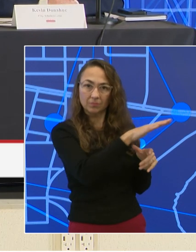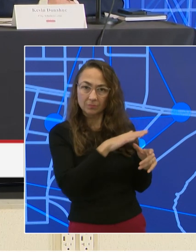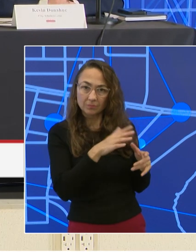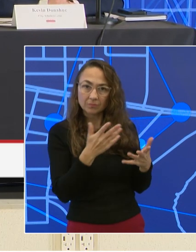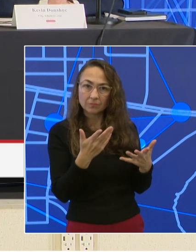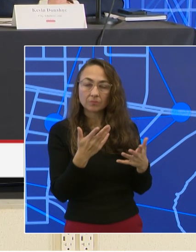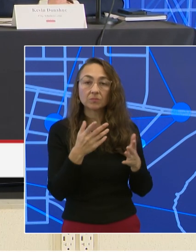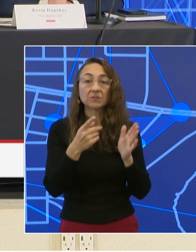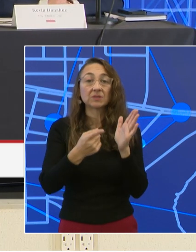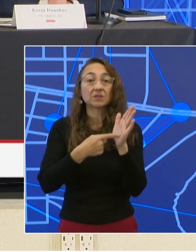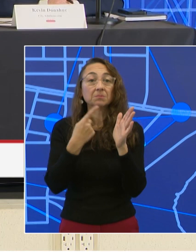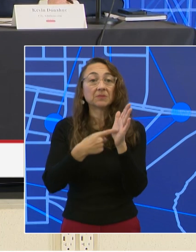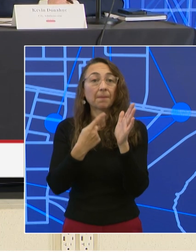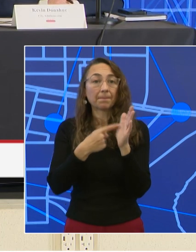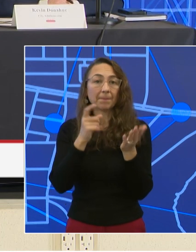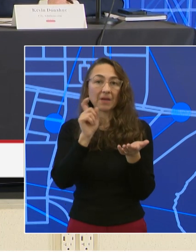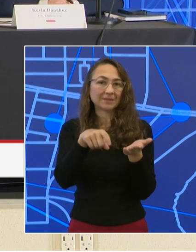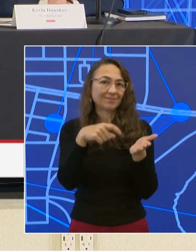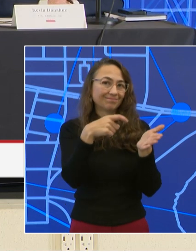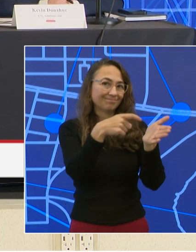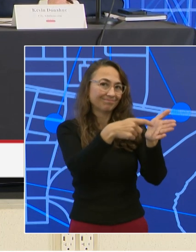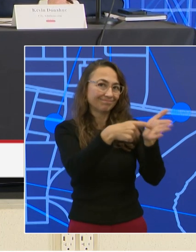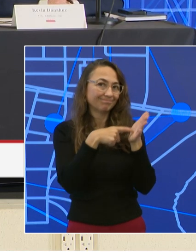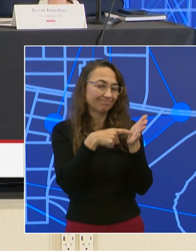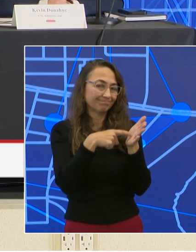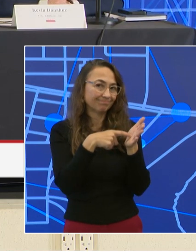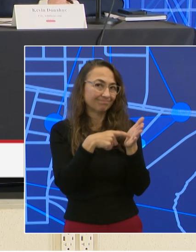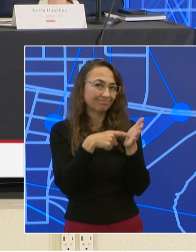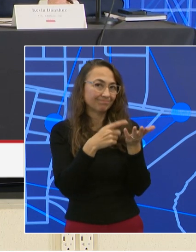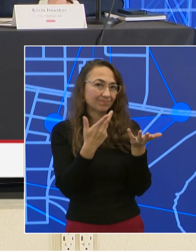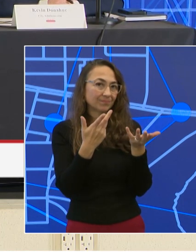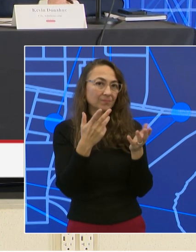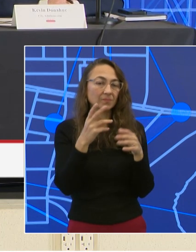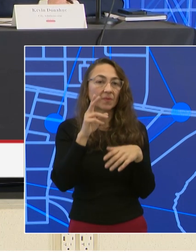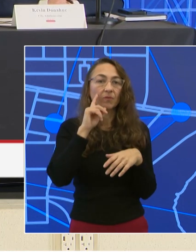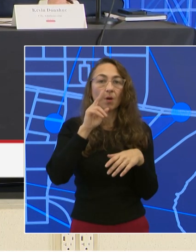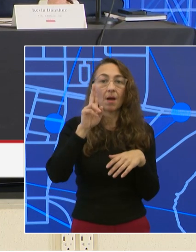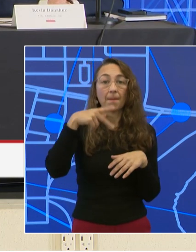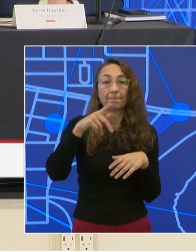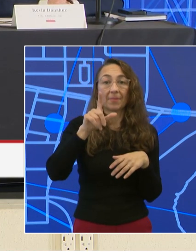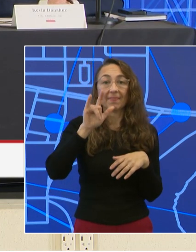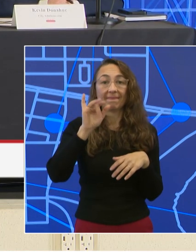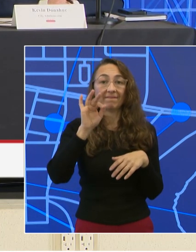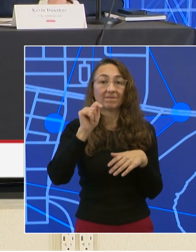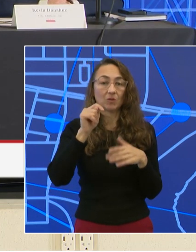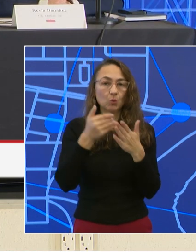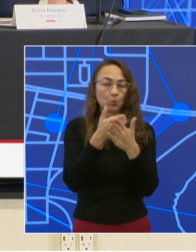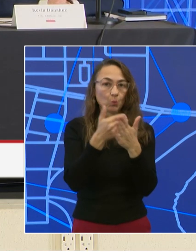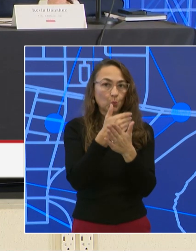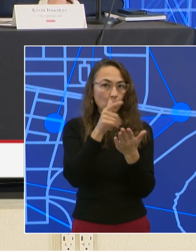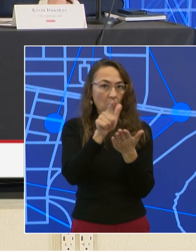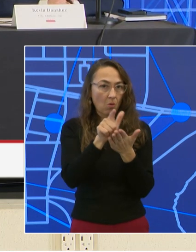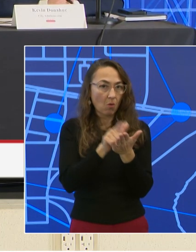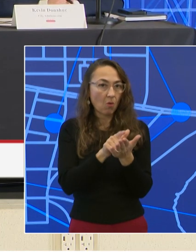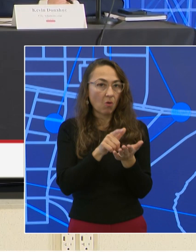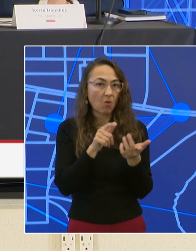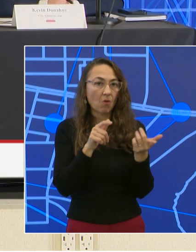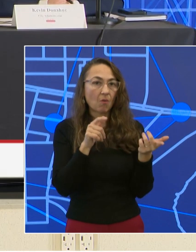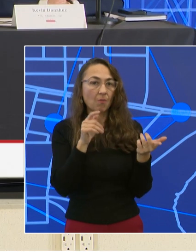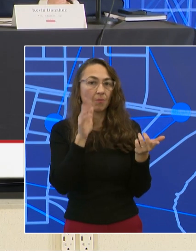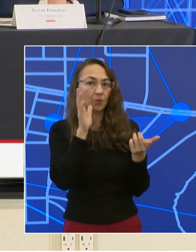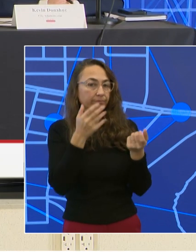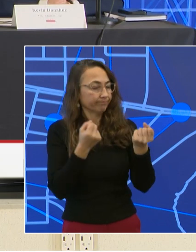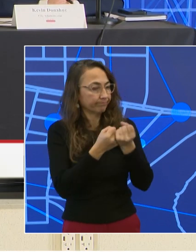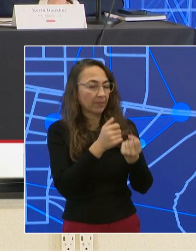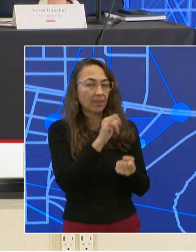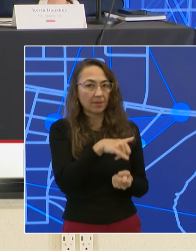to be mandated, and that's what we think Uplift does. We know that the council is working on some juvenile